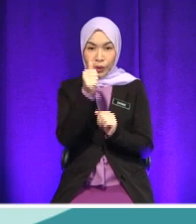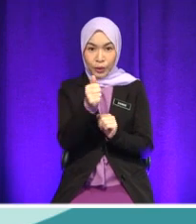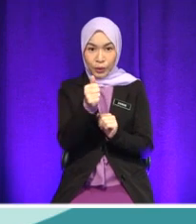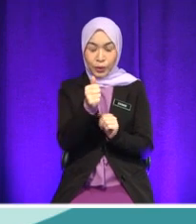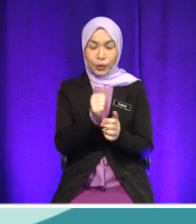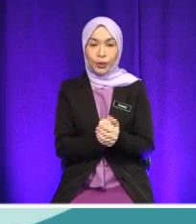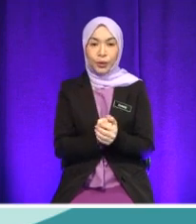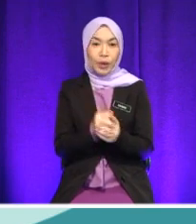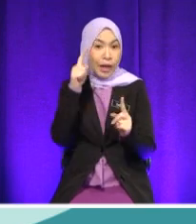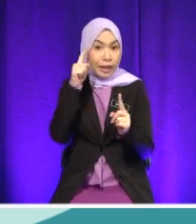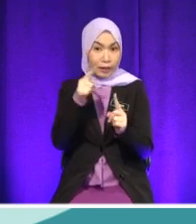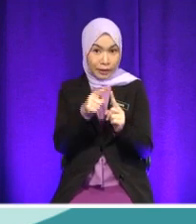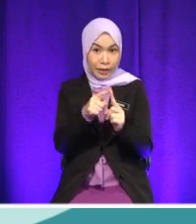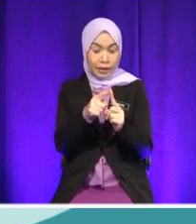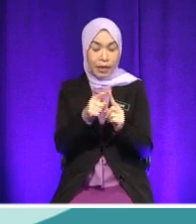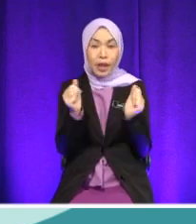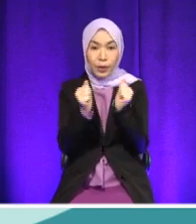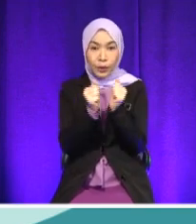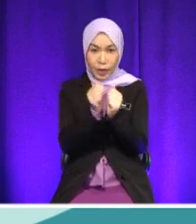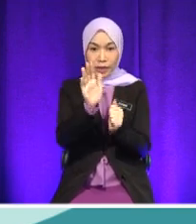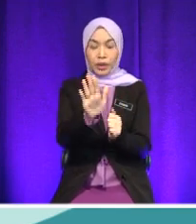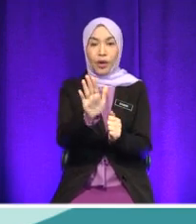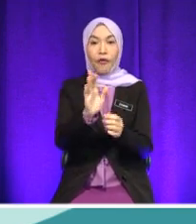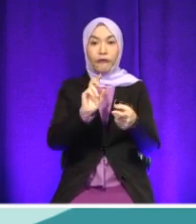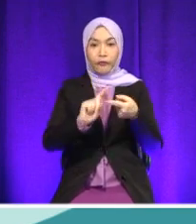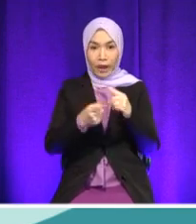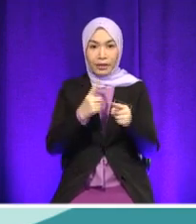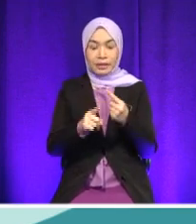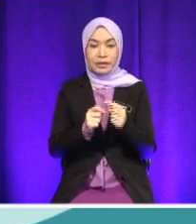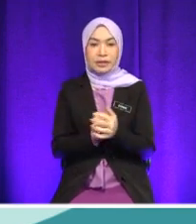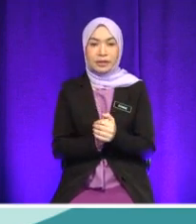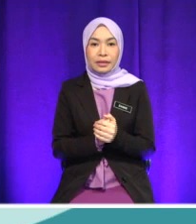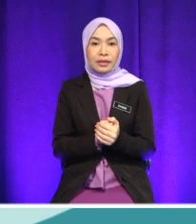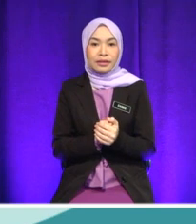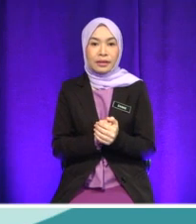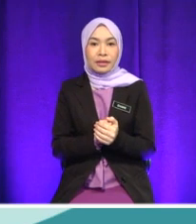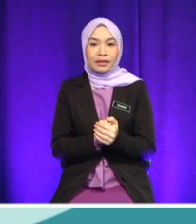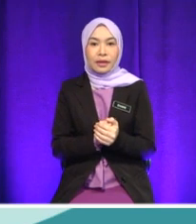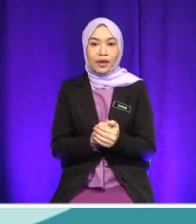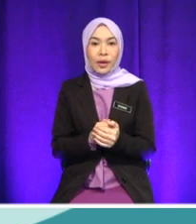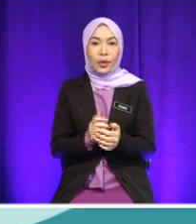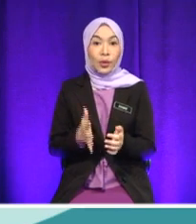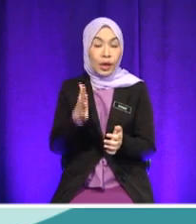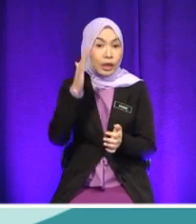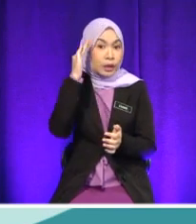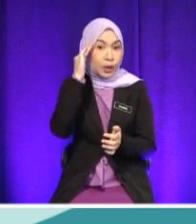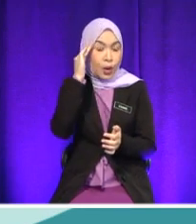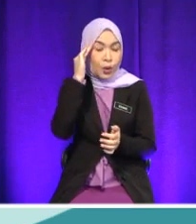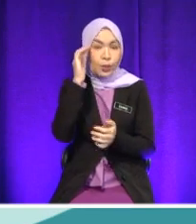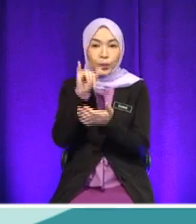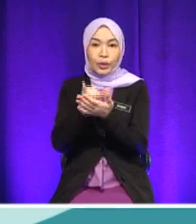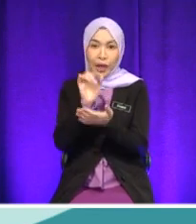that I completely agree with you, okay? Or you can say I totally agree with you. Then your friends will know that you agree with